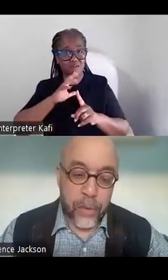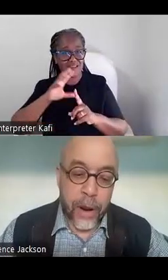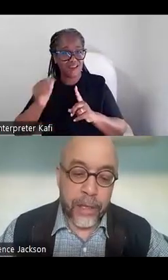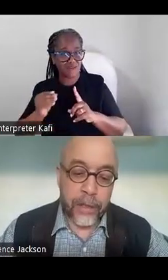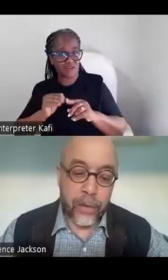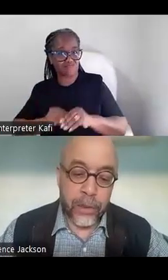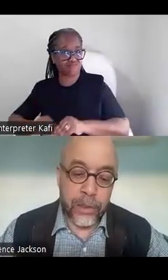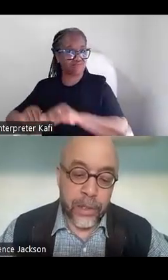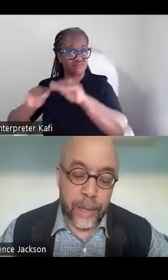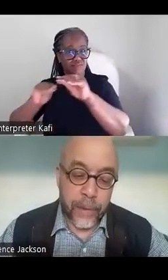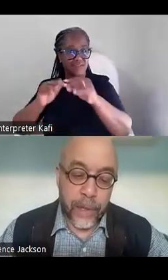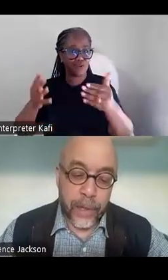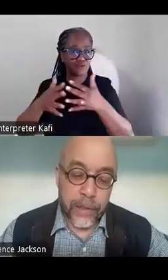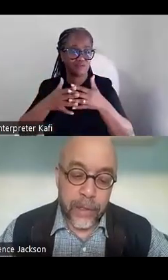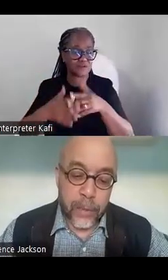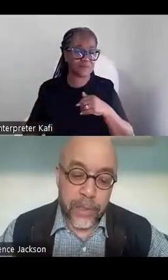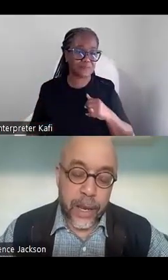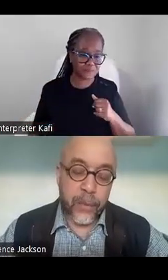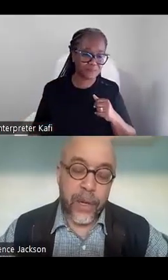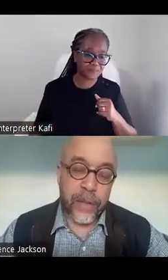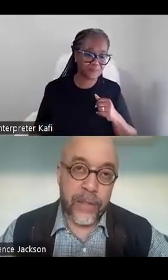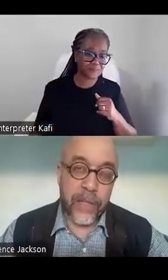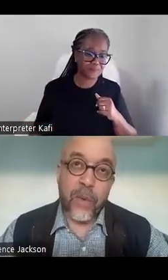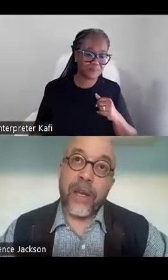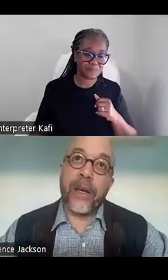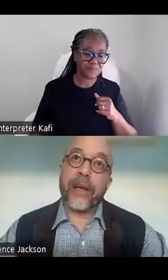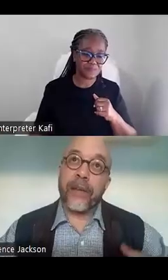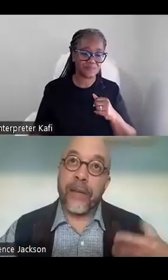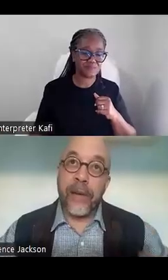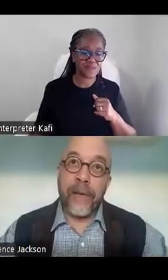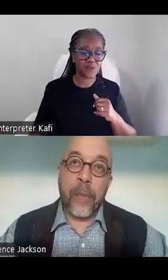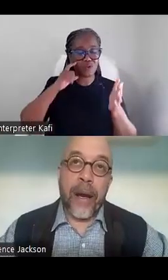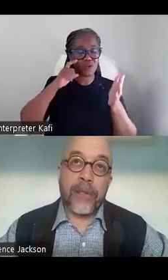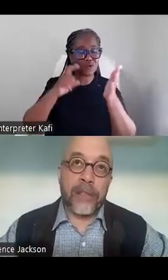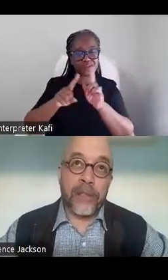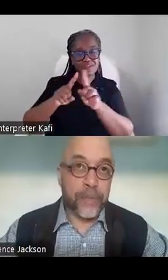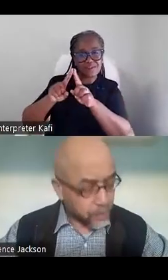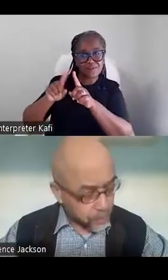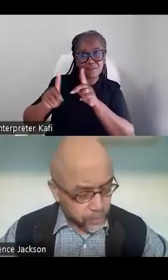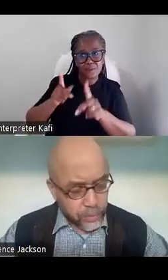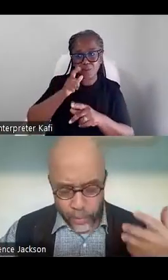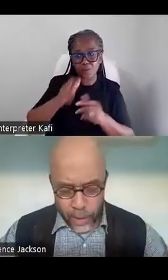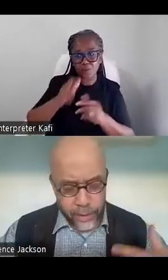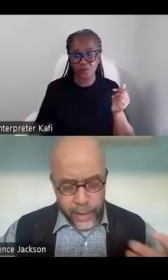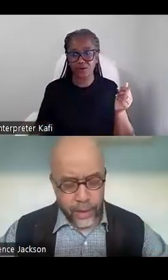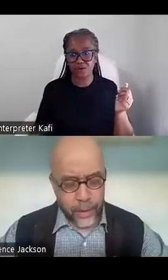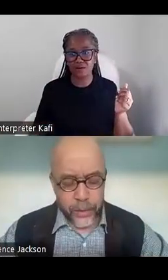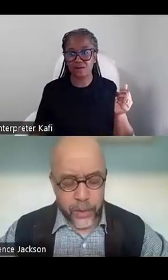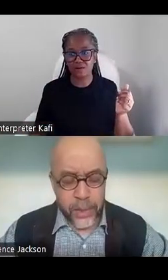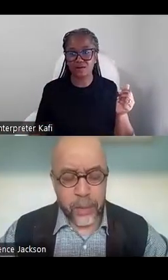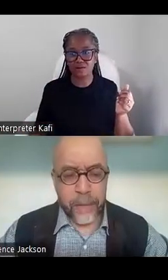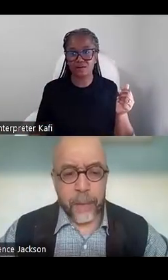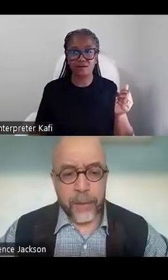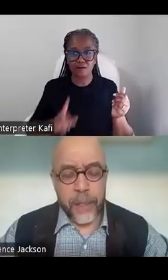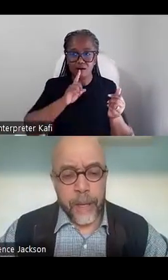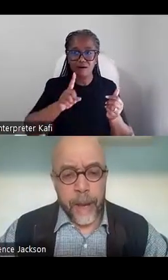been reminded, on the lands of the Piscataway and the Susquehannock and the Powhatan, the